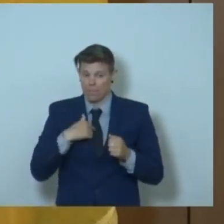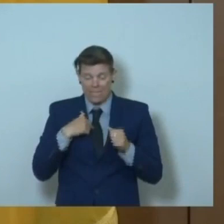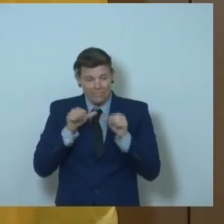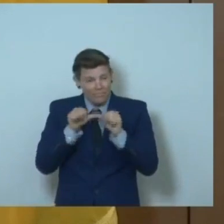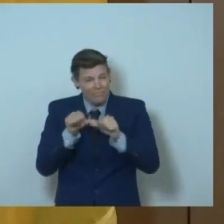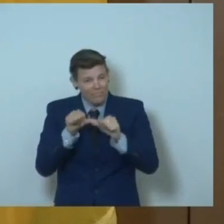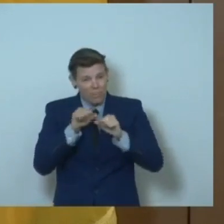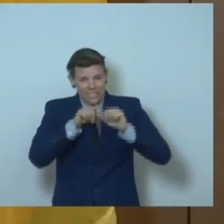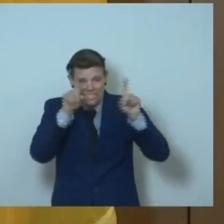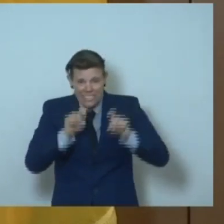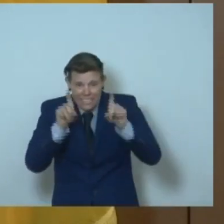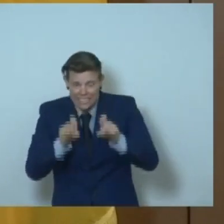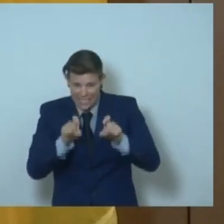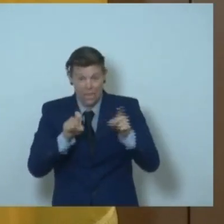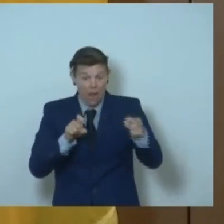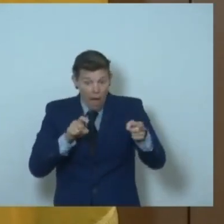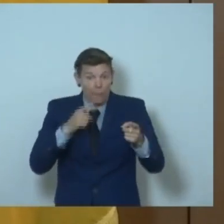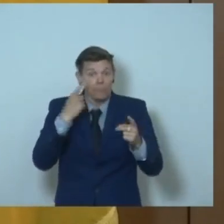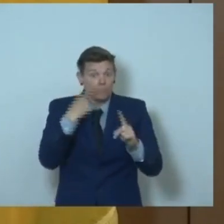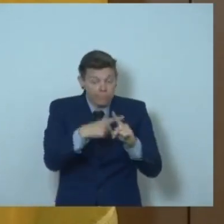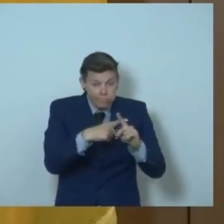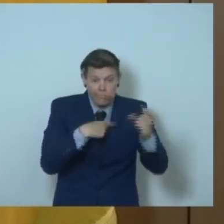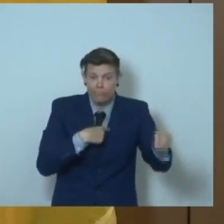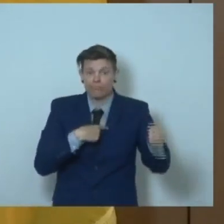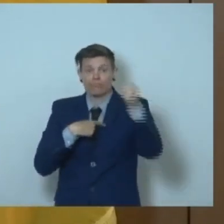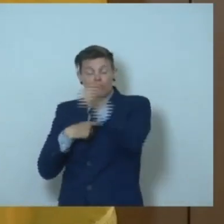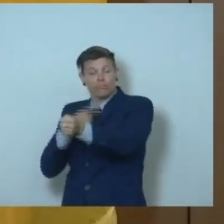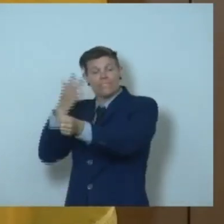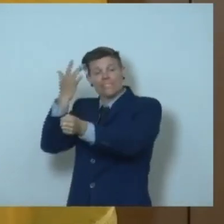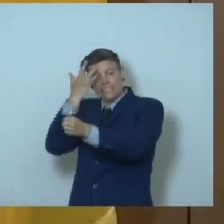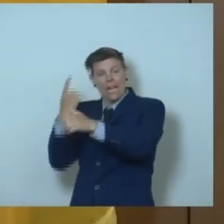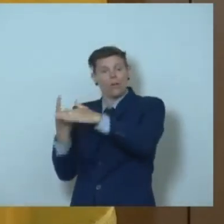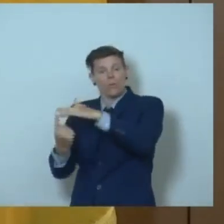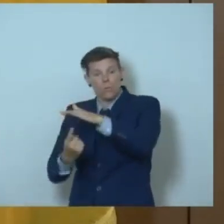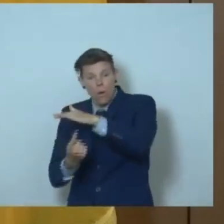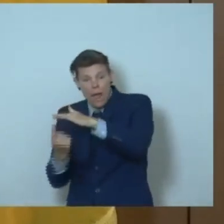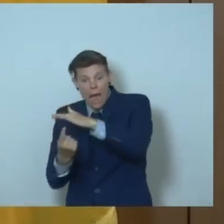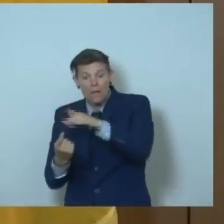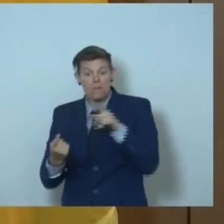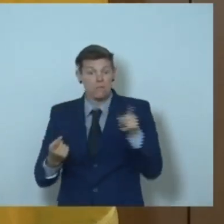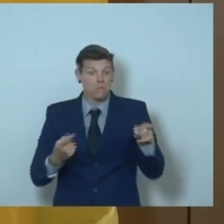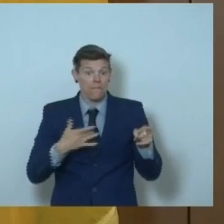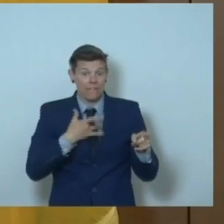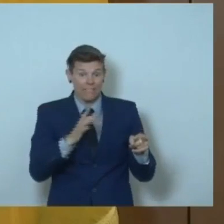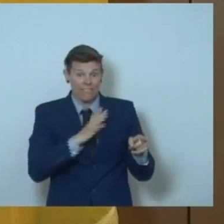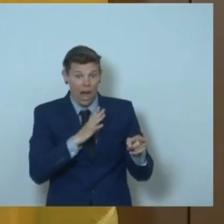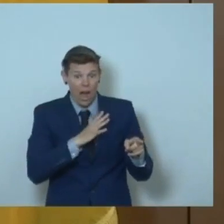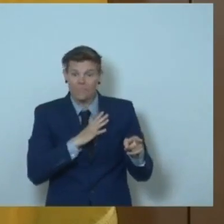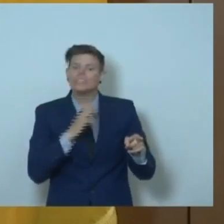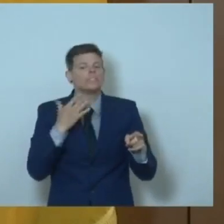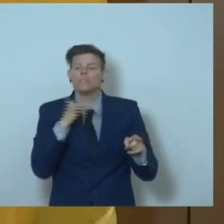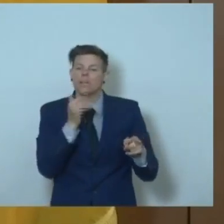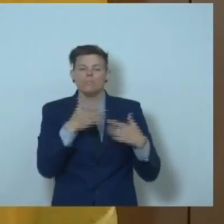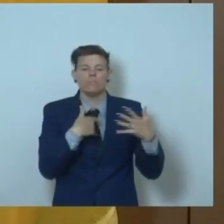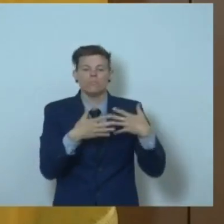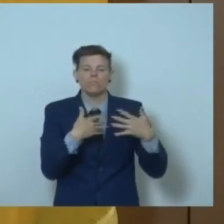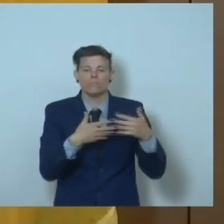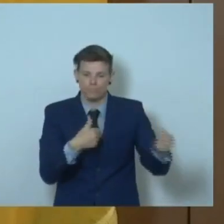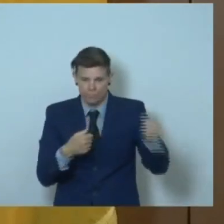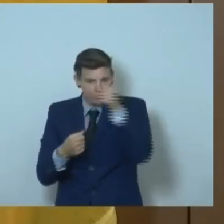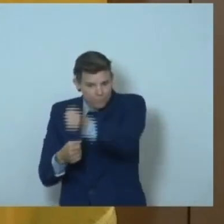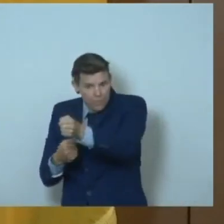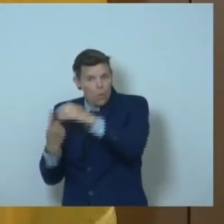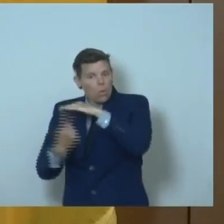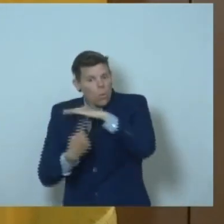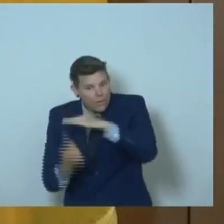worry about people who are sick, right? We're going after asymptomatic populations. That's not happening in any federal corrections facility.